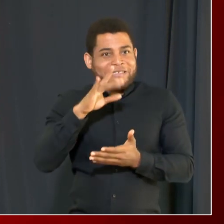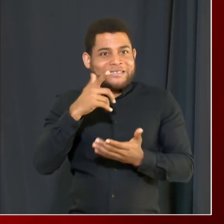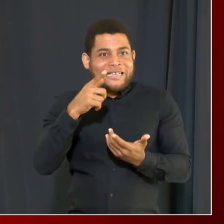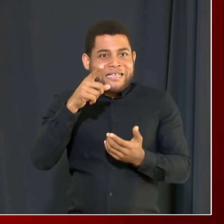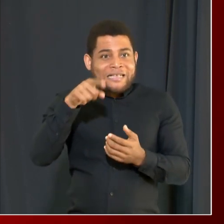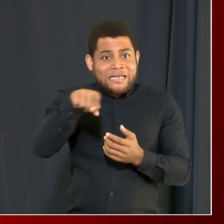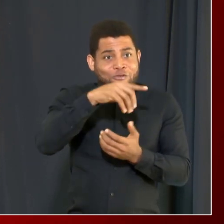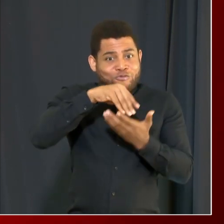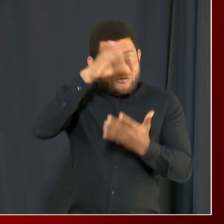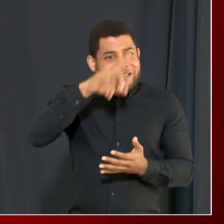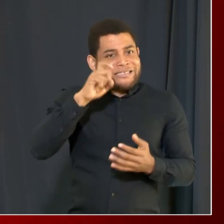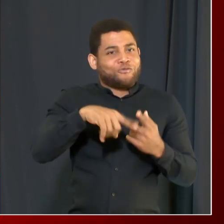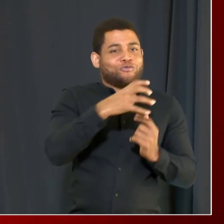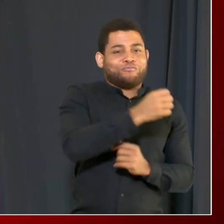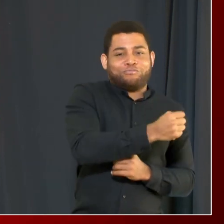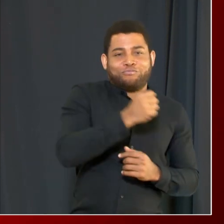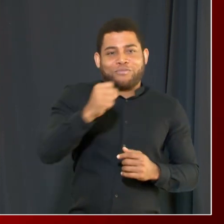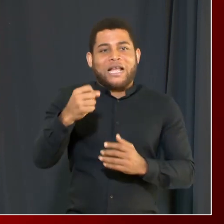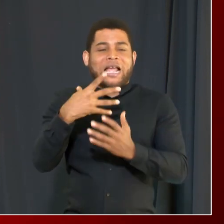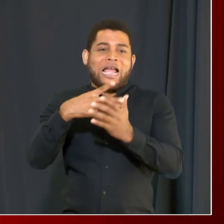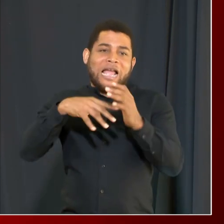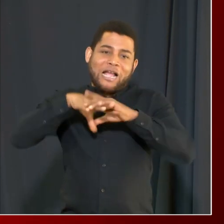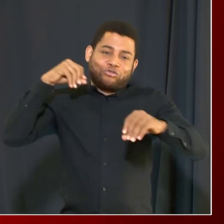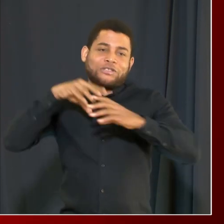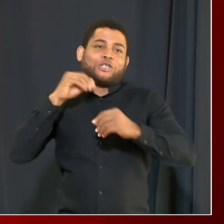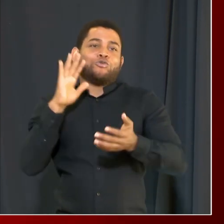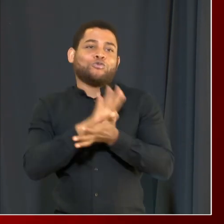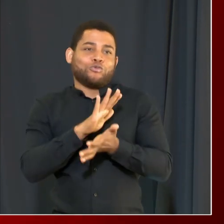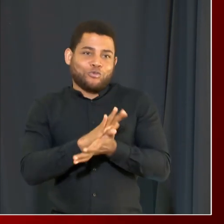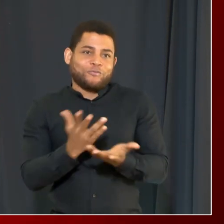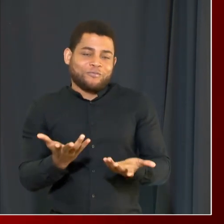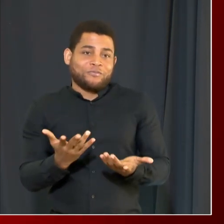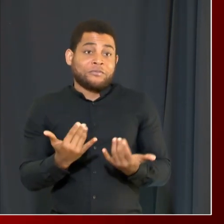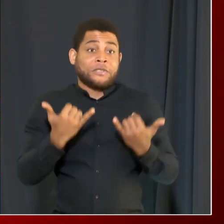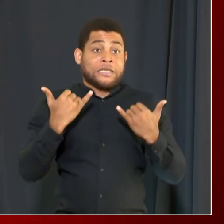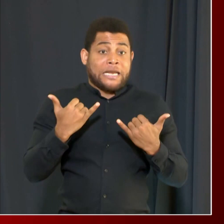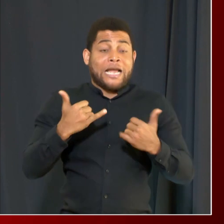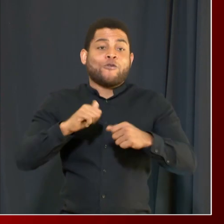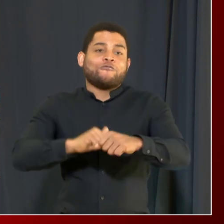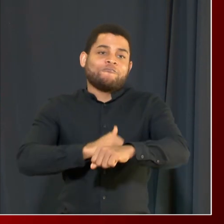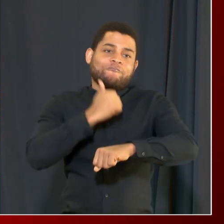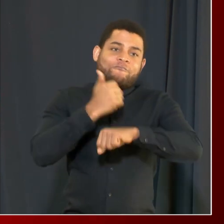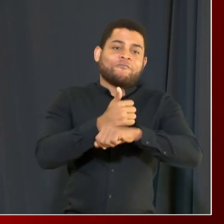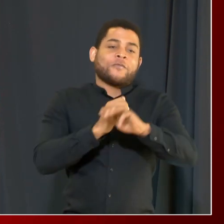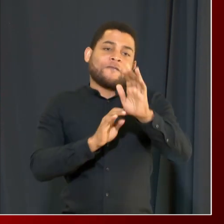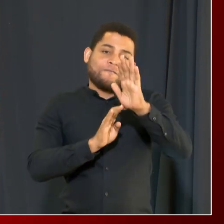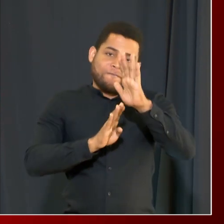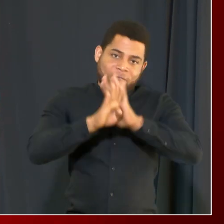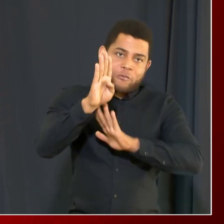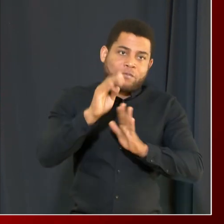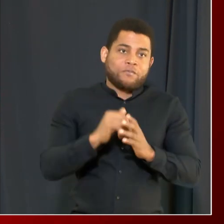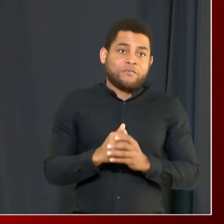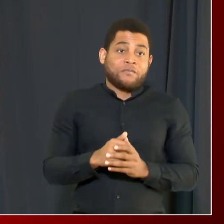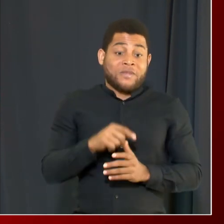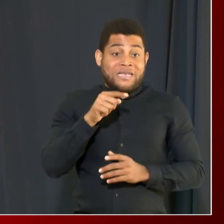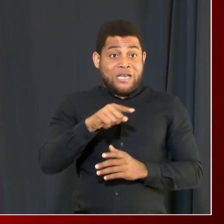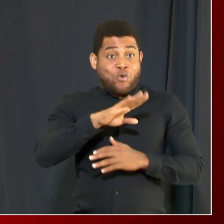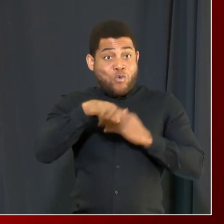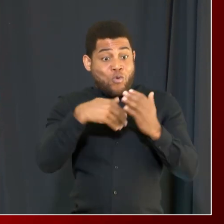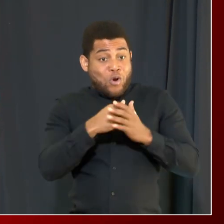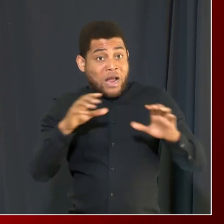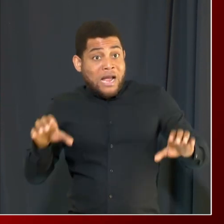them outside of the school. So this is all in response to the mayor's order, and these are actions that will be playing out,